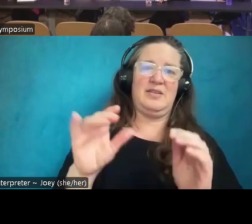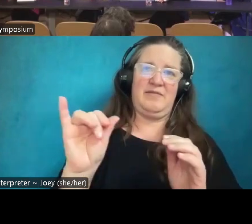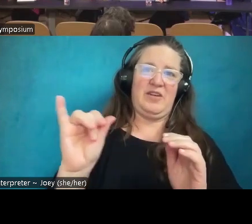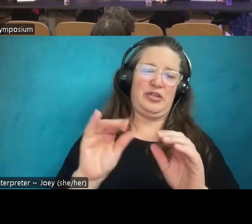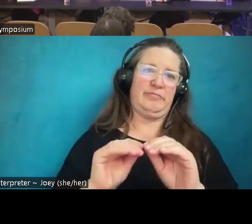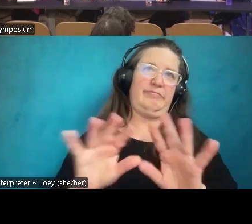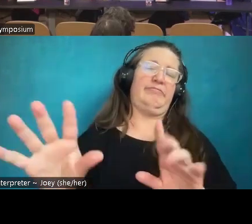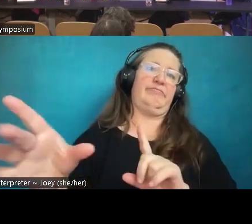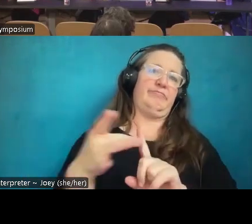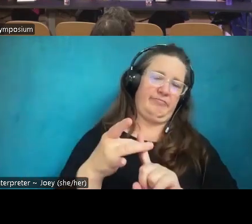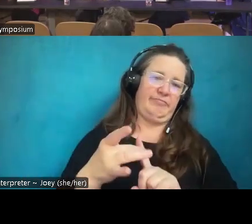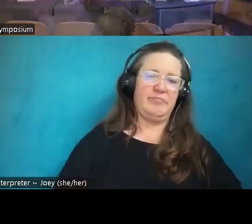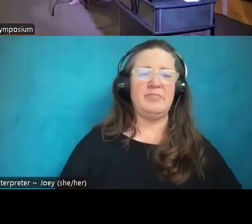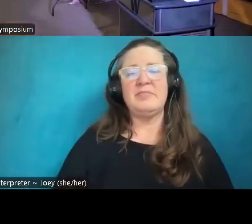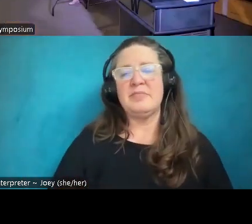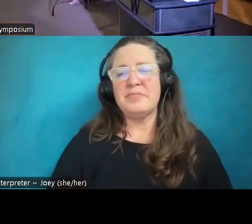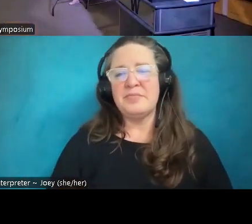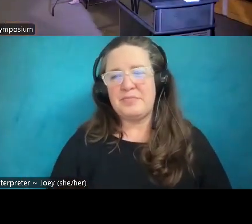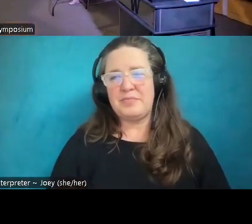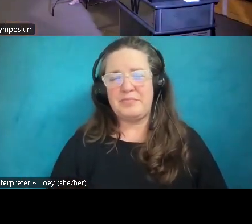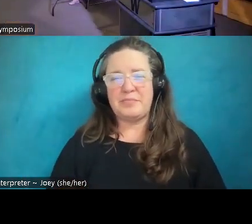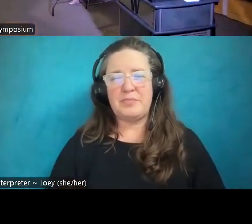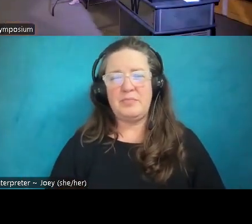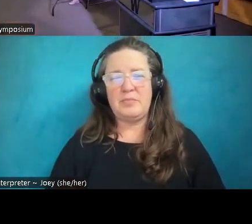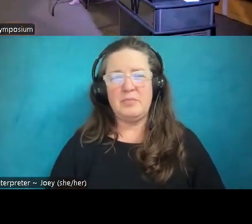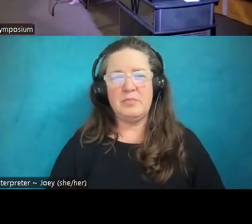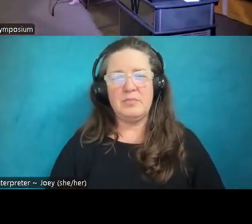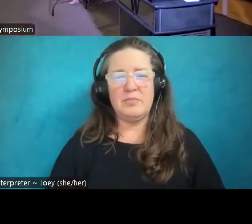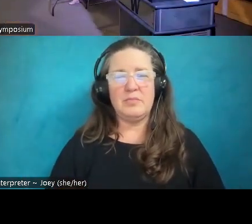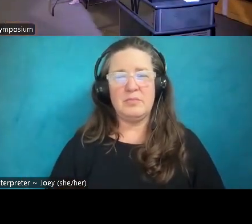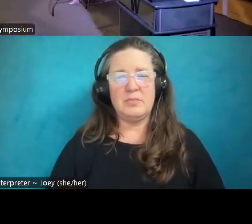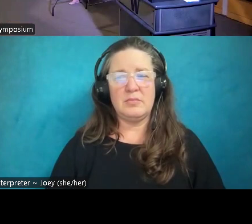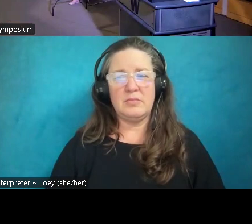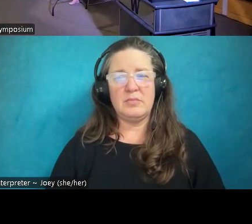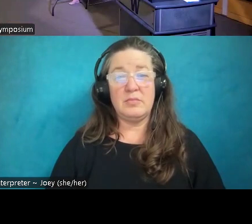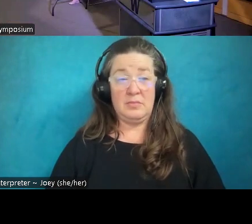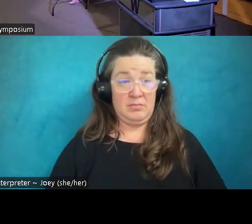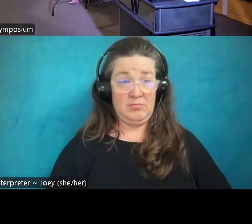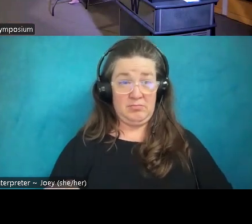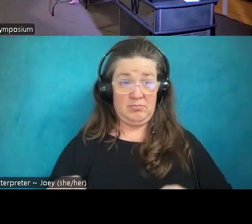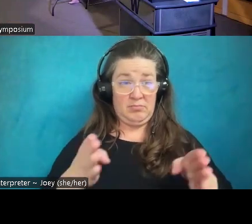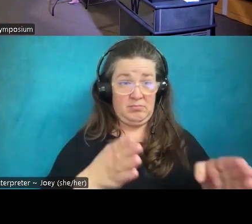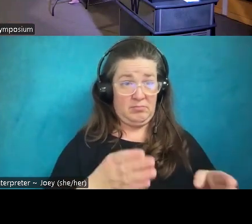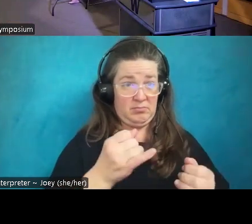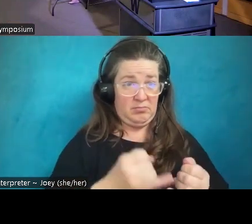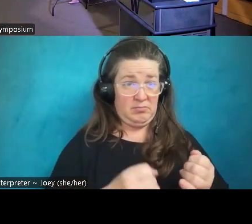I think we have someone here. Do you have a question? Yes. Okay. Let's take this.